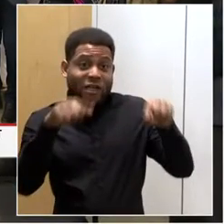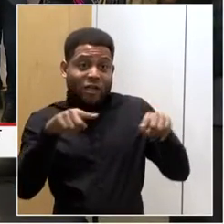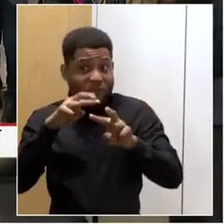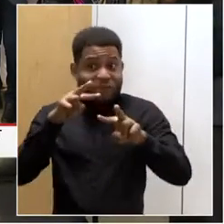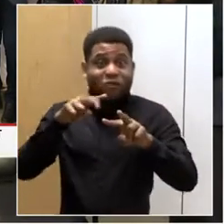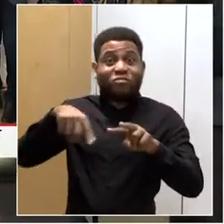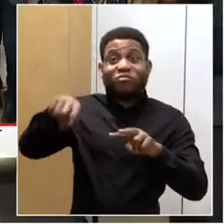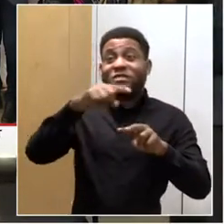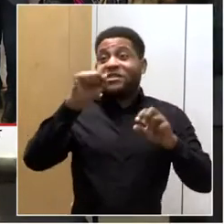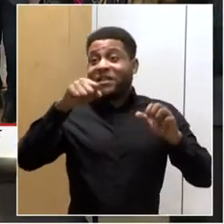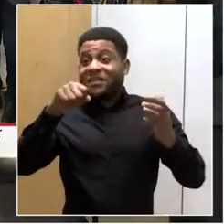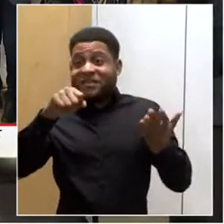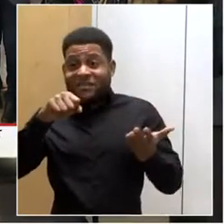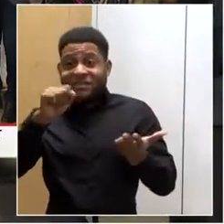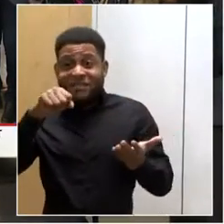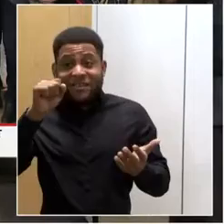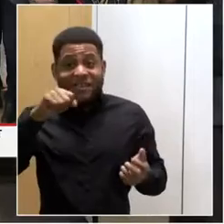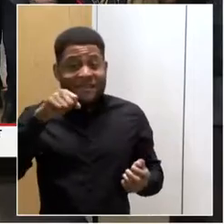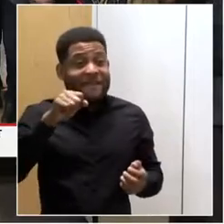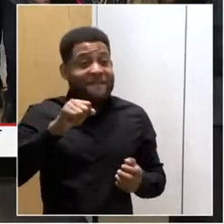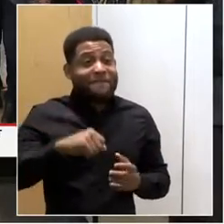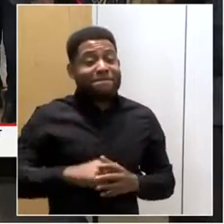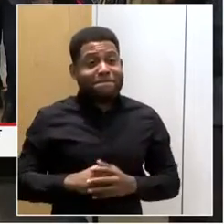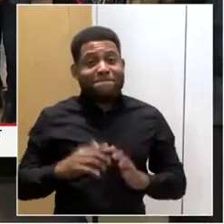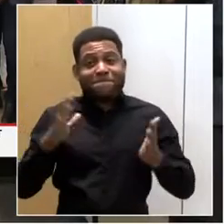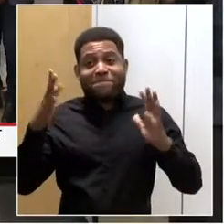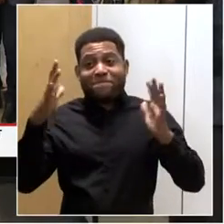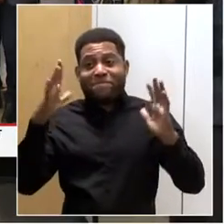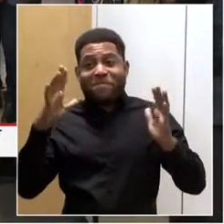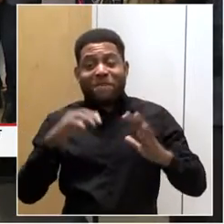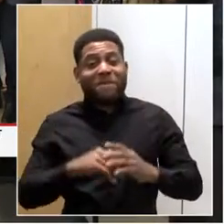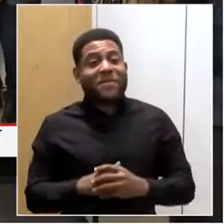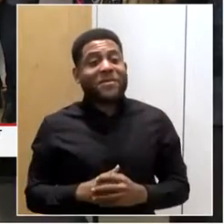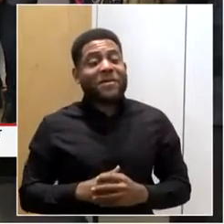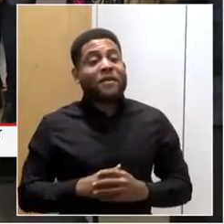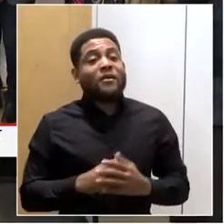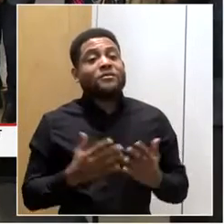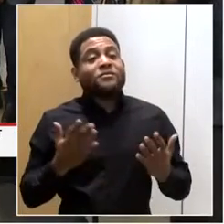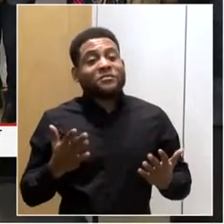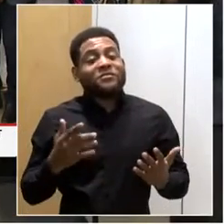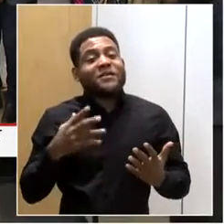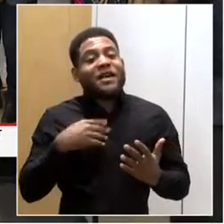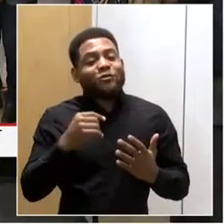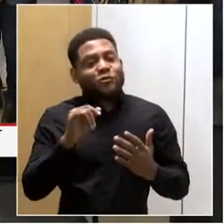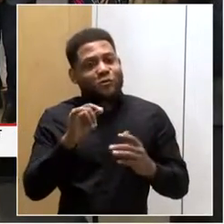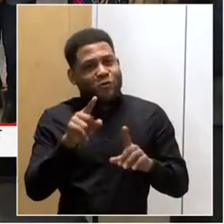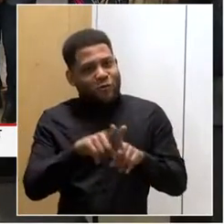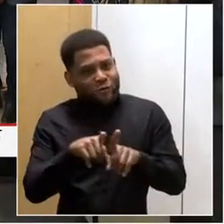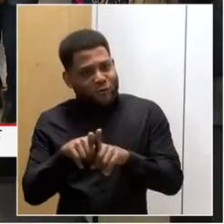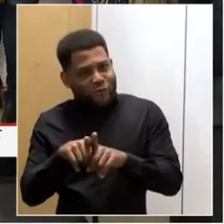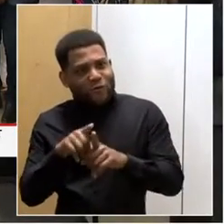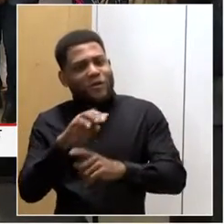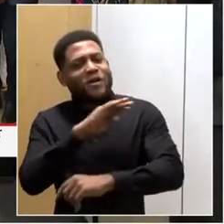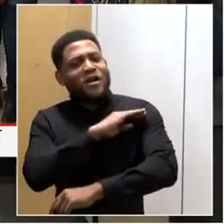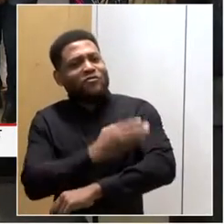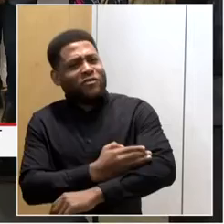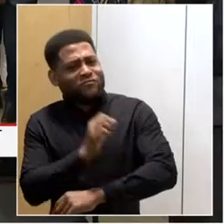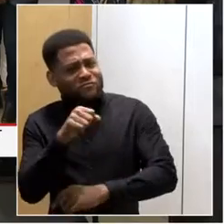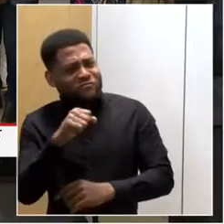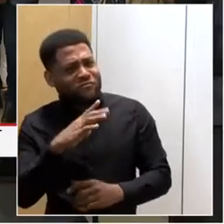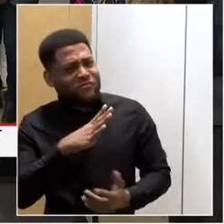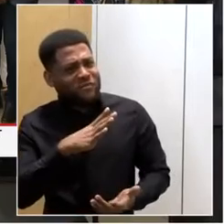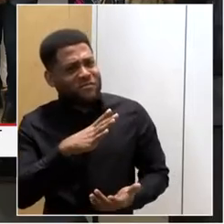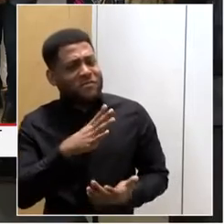right. Awesome, awesome, awesome. But it's also not just the energy of the folks who are doing the work, who are in our